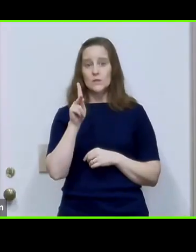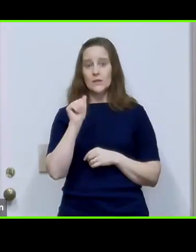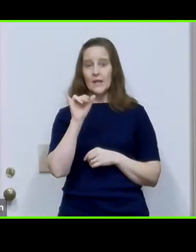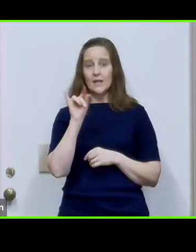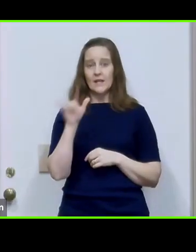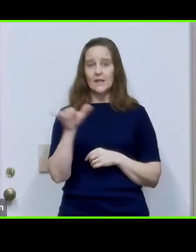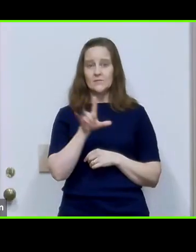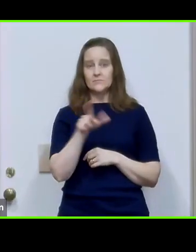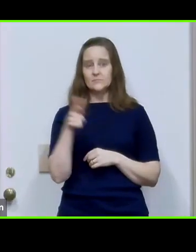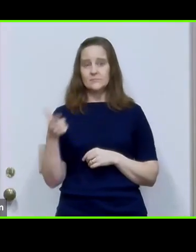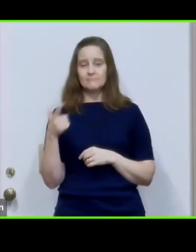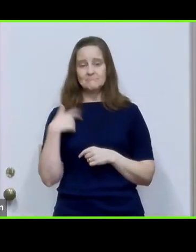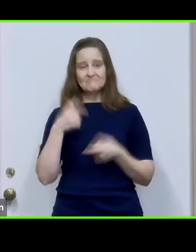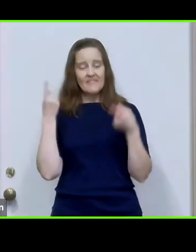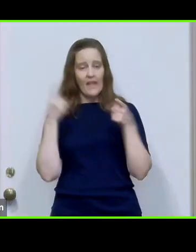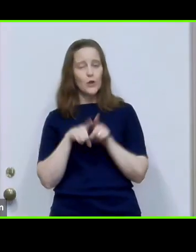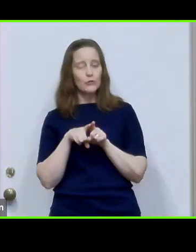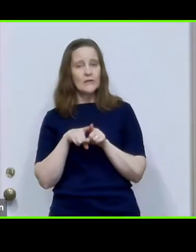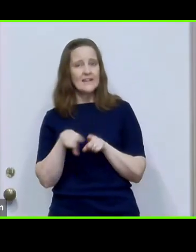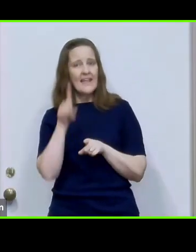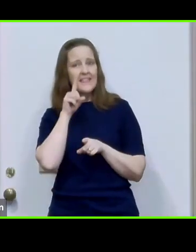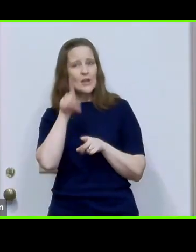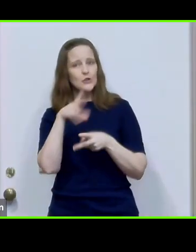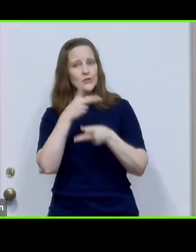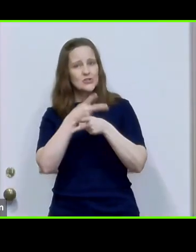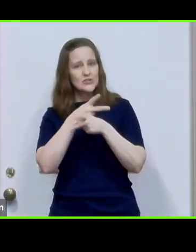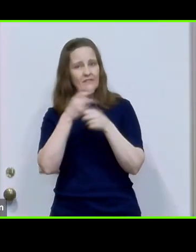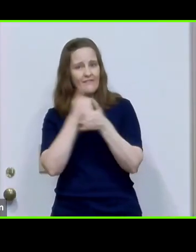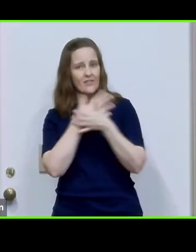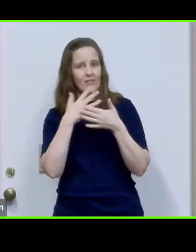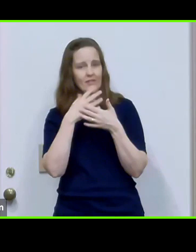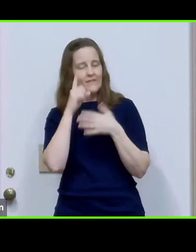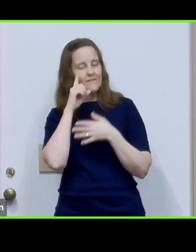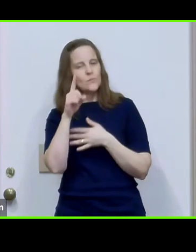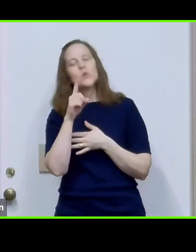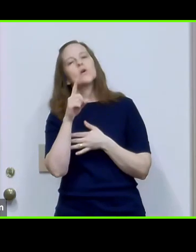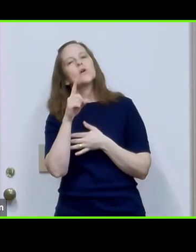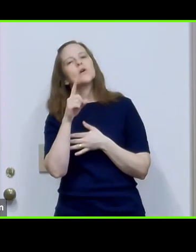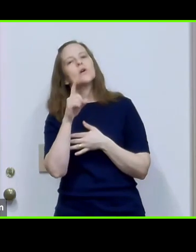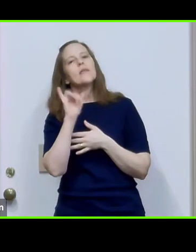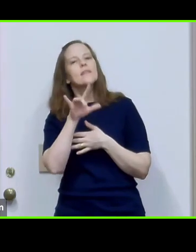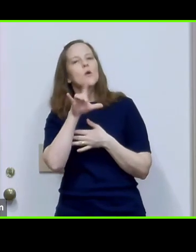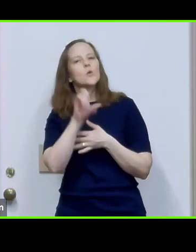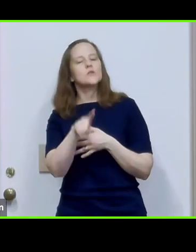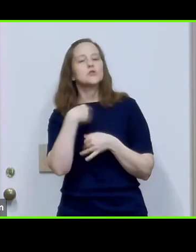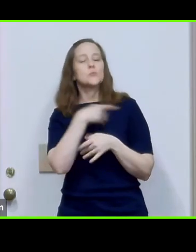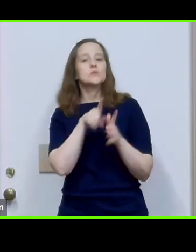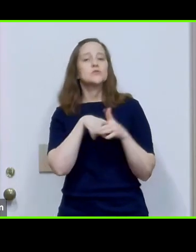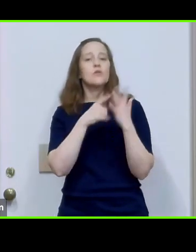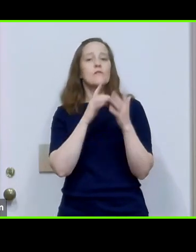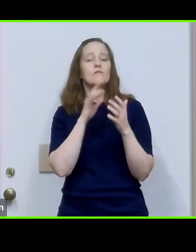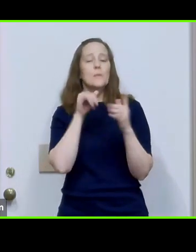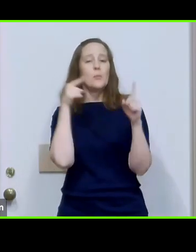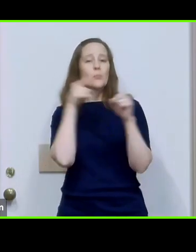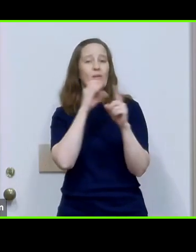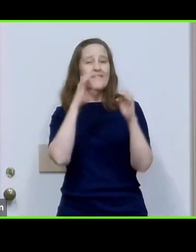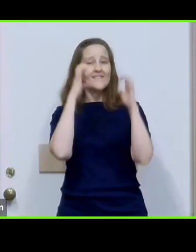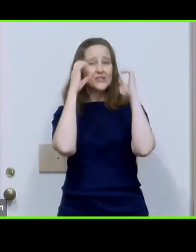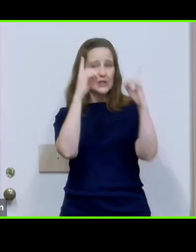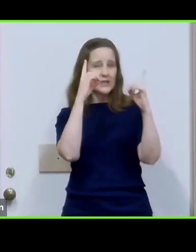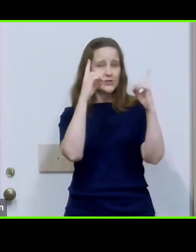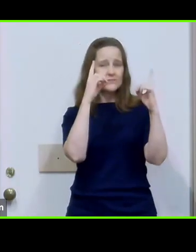I agree, President Smatresk. I think you covered all the bases in terms of that question, where we start from a point of education